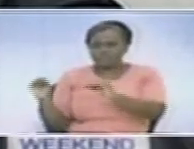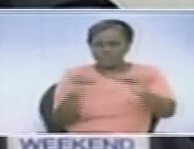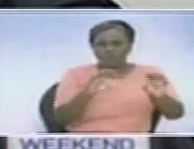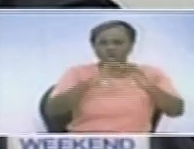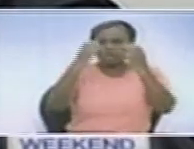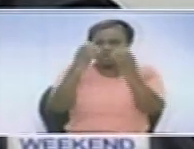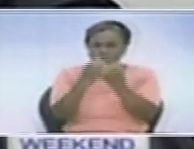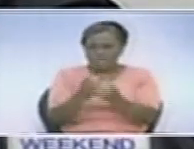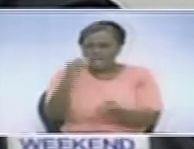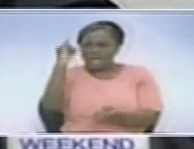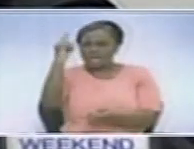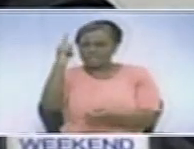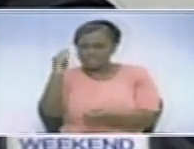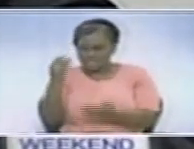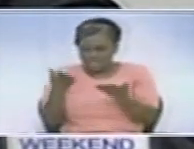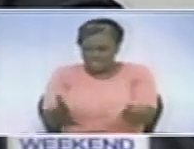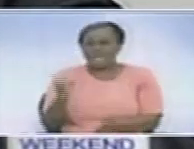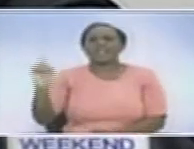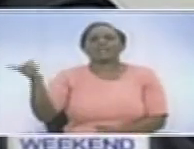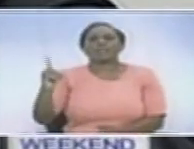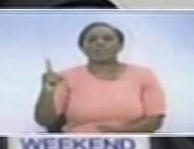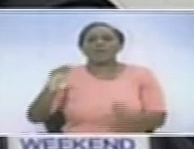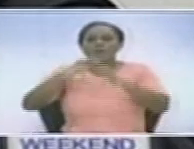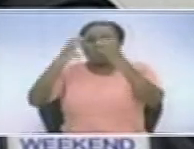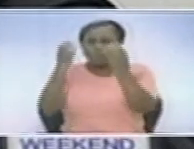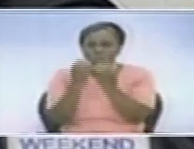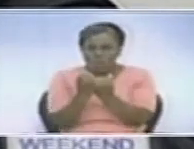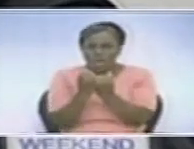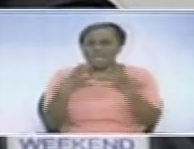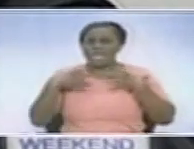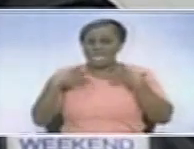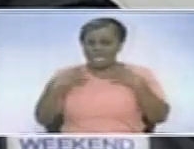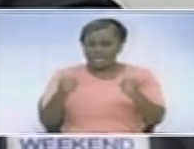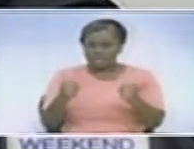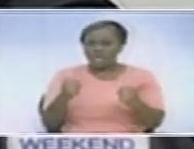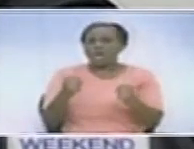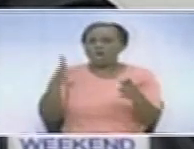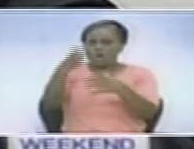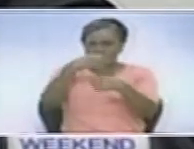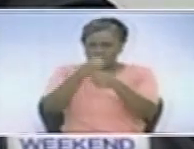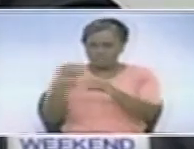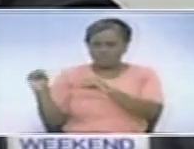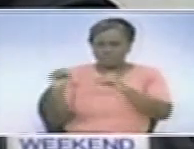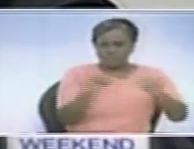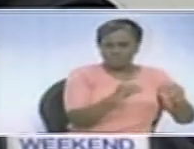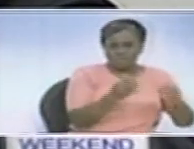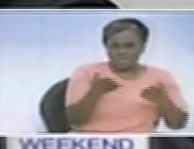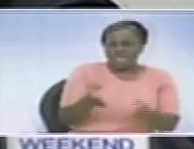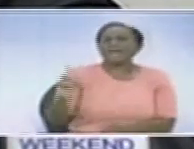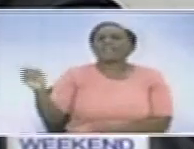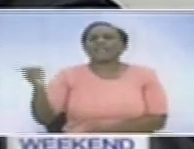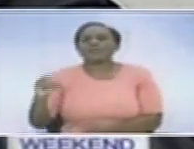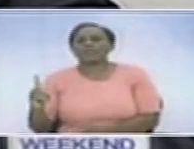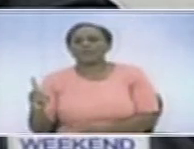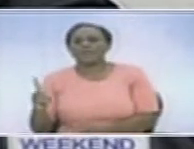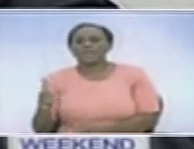IT hub to Nairobi. The World Health Organization just relocated their global security hub to Nairobi. Two